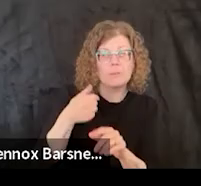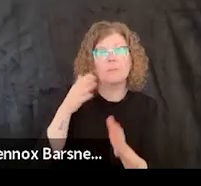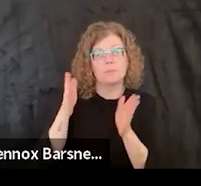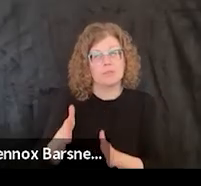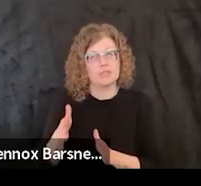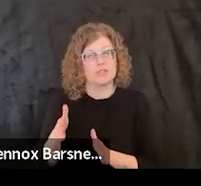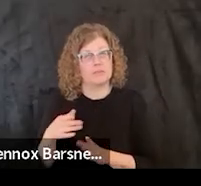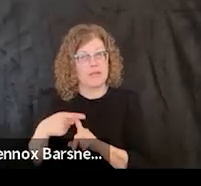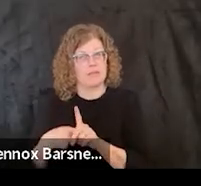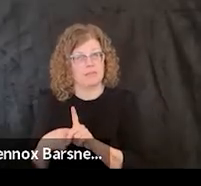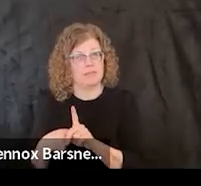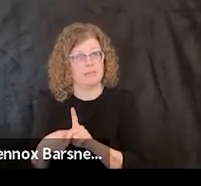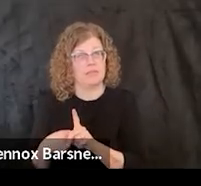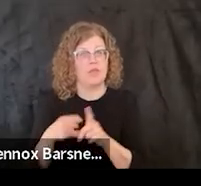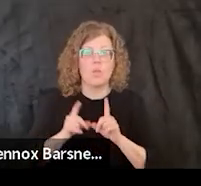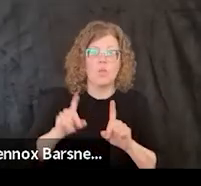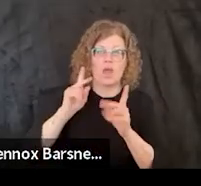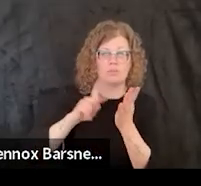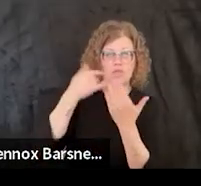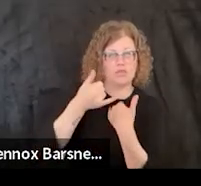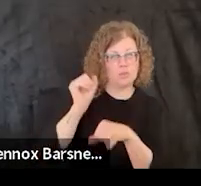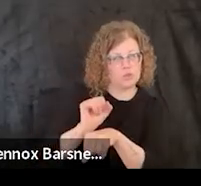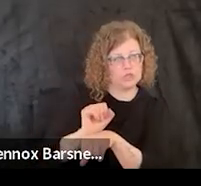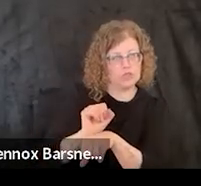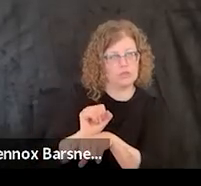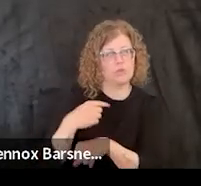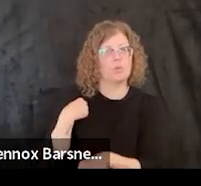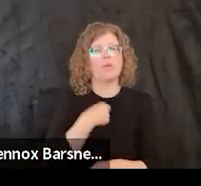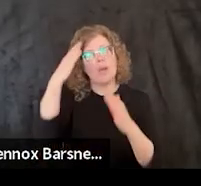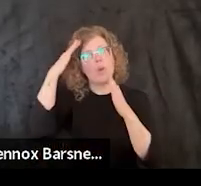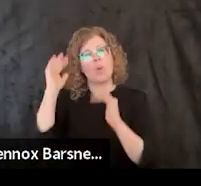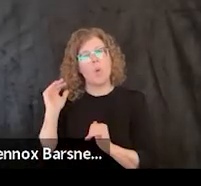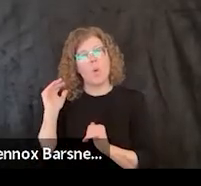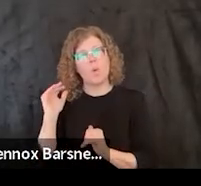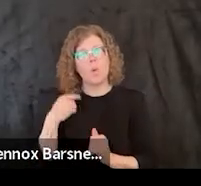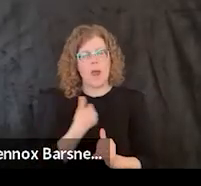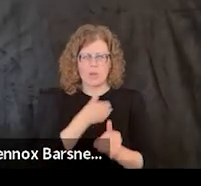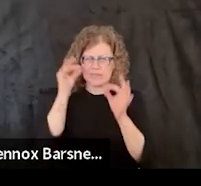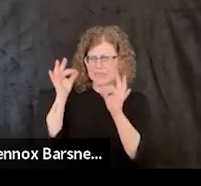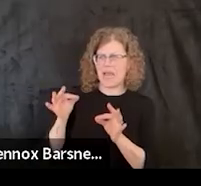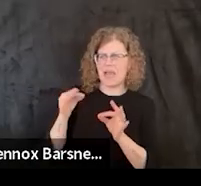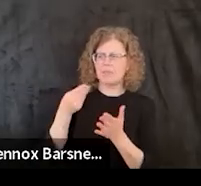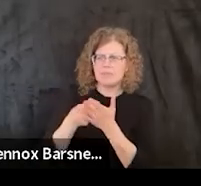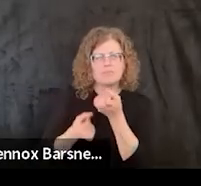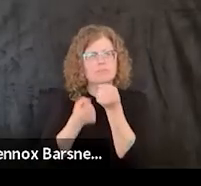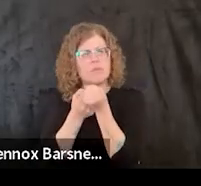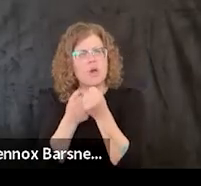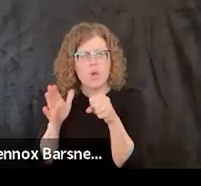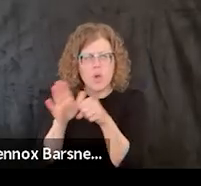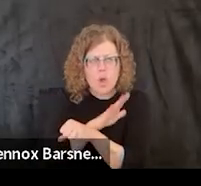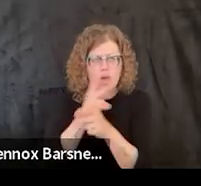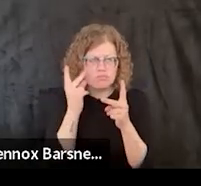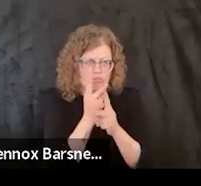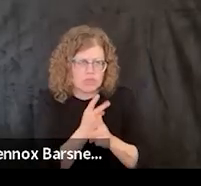in the project. We hope this structure will provide clarity around subsistence calculations. We do